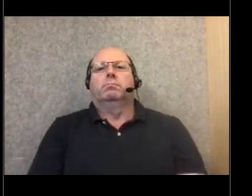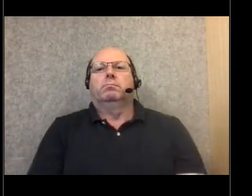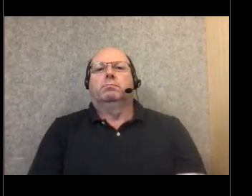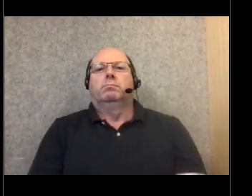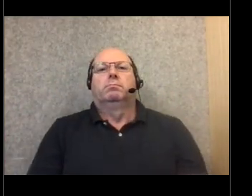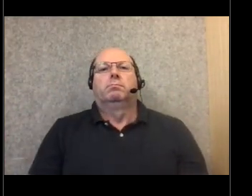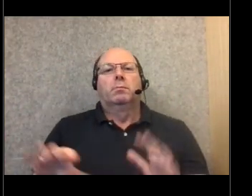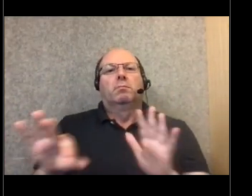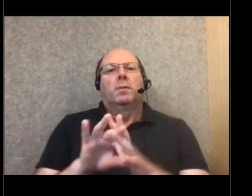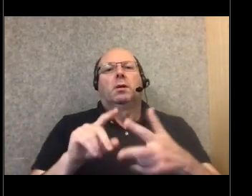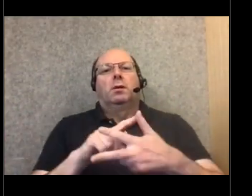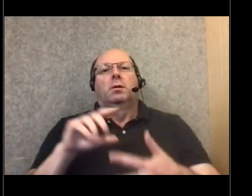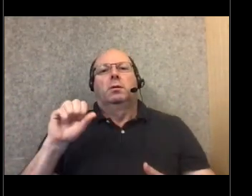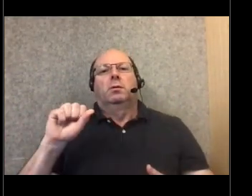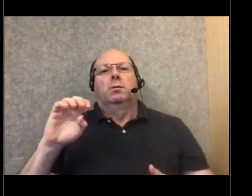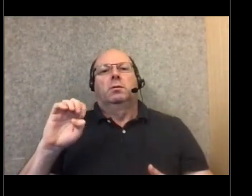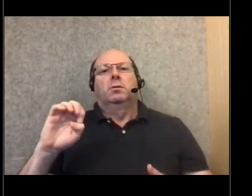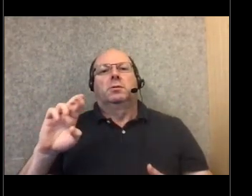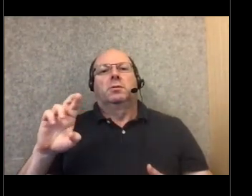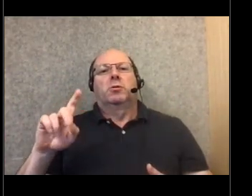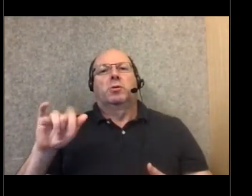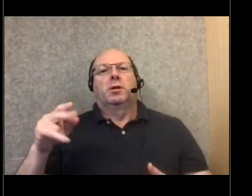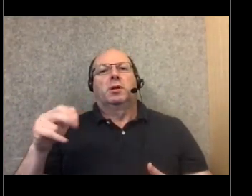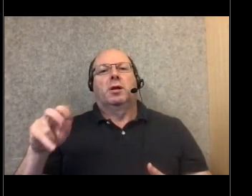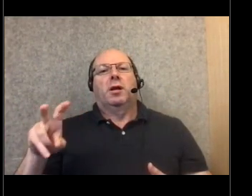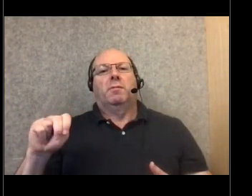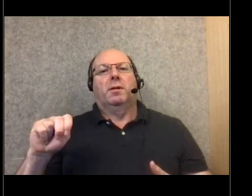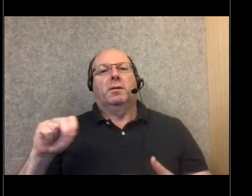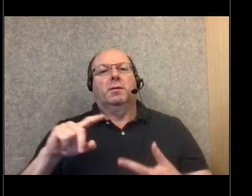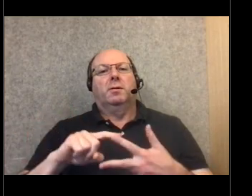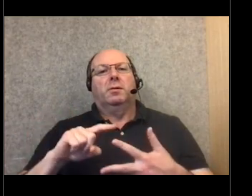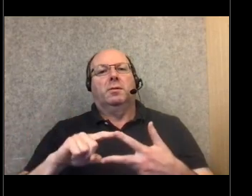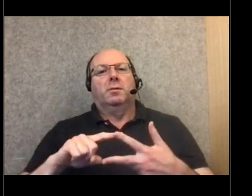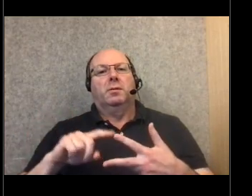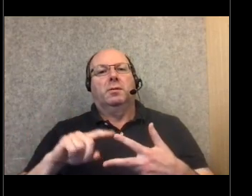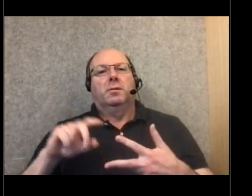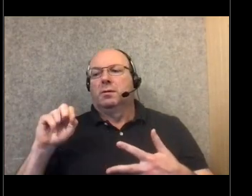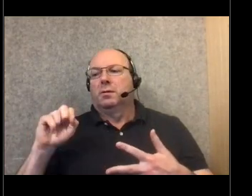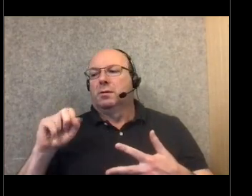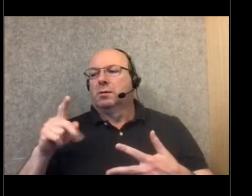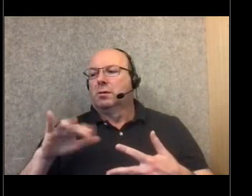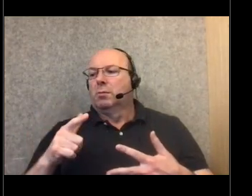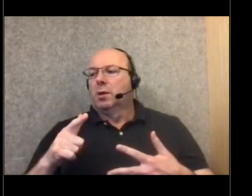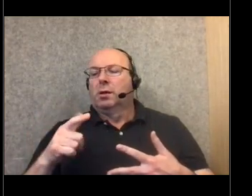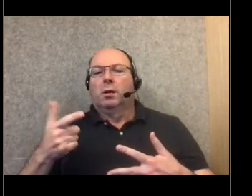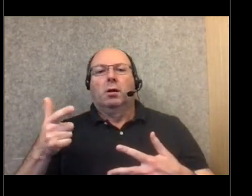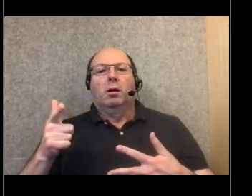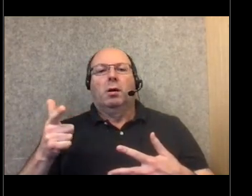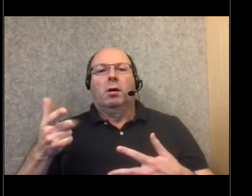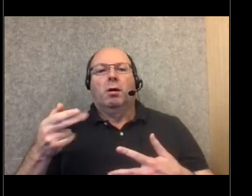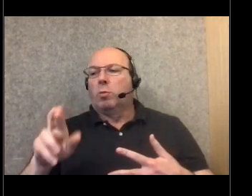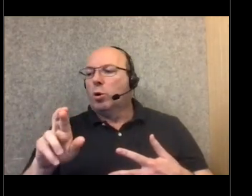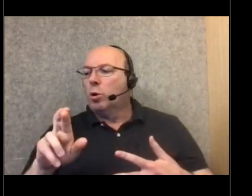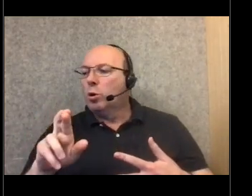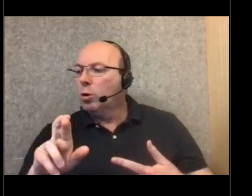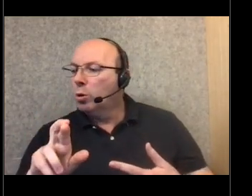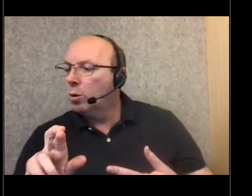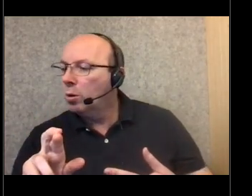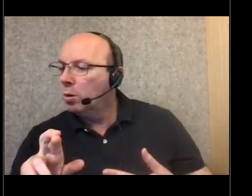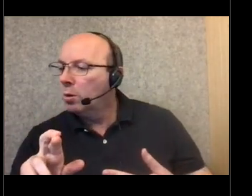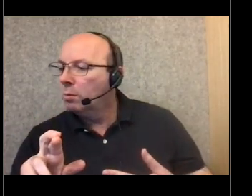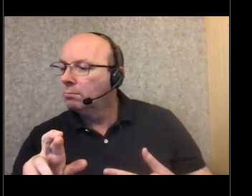Selection A is security haven, selection B is spring harbor, and selection C is